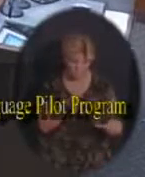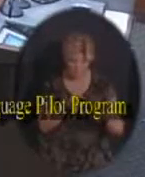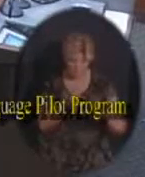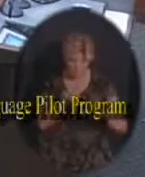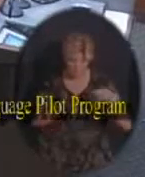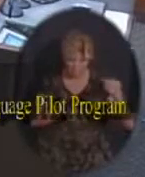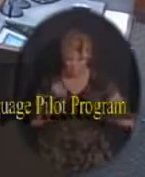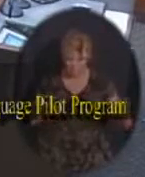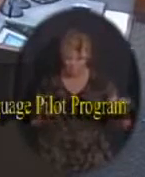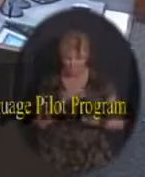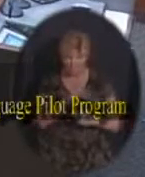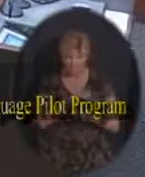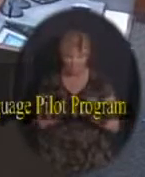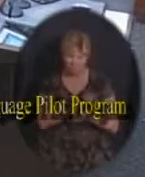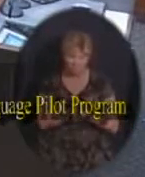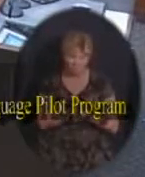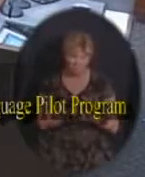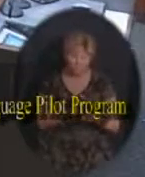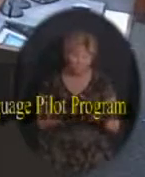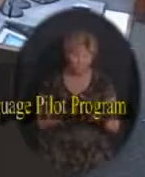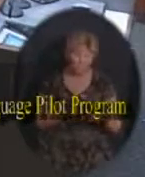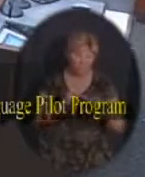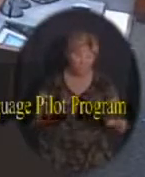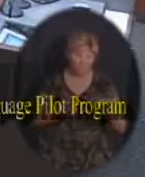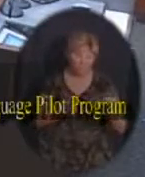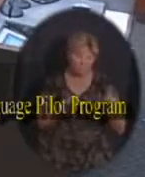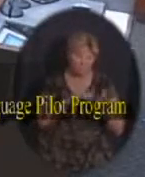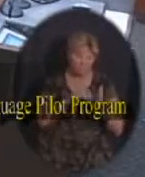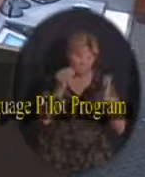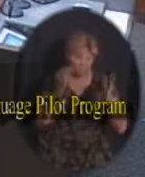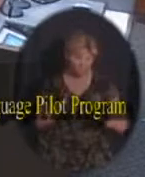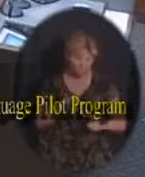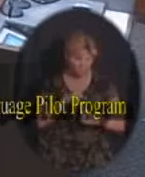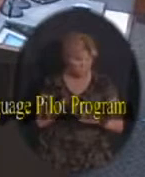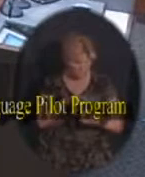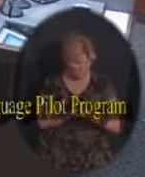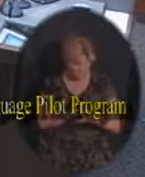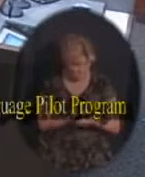schools, size of school, history of student learning?